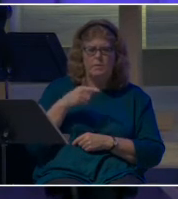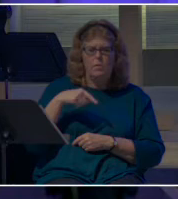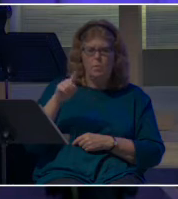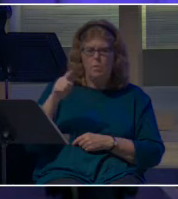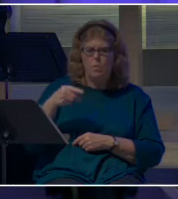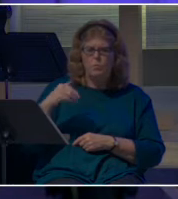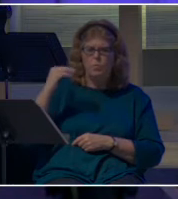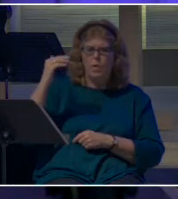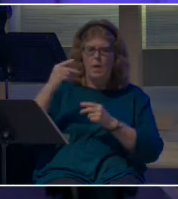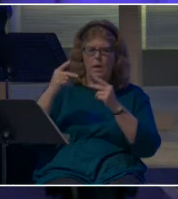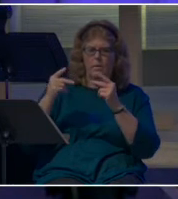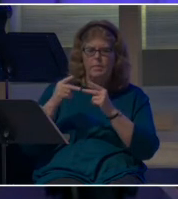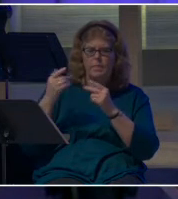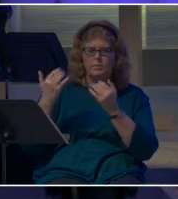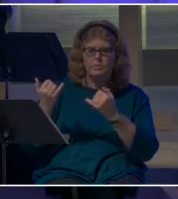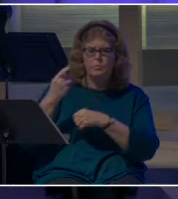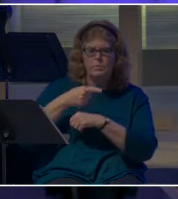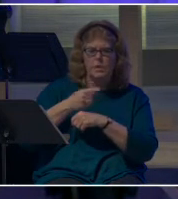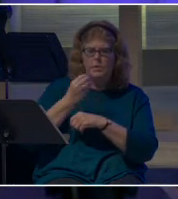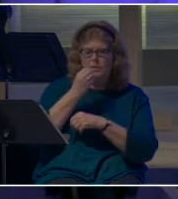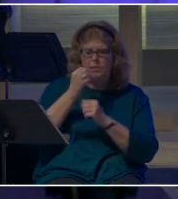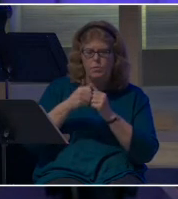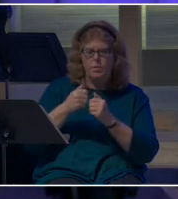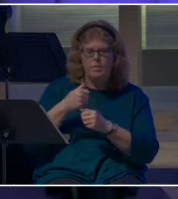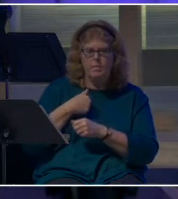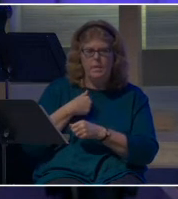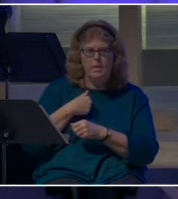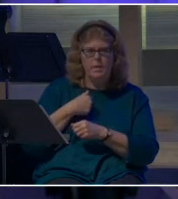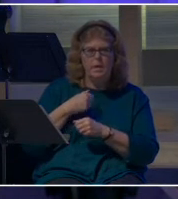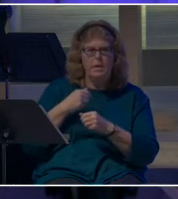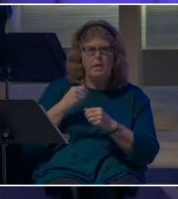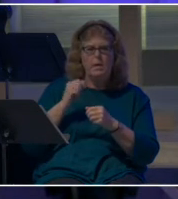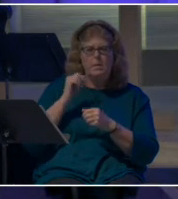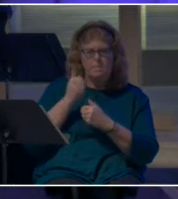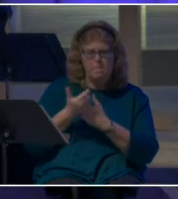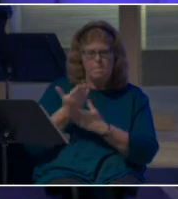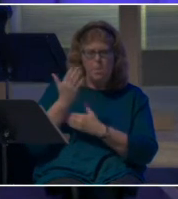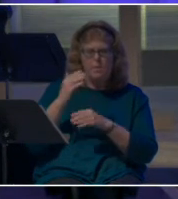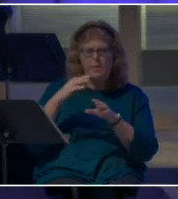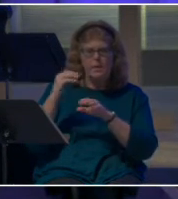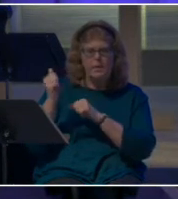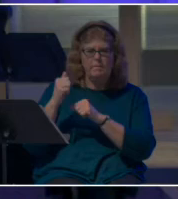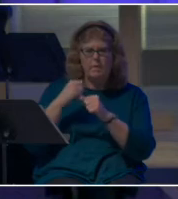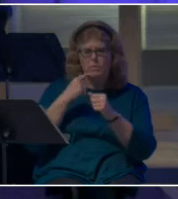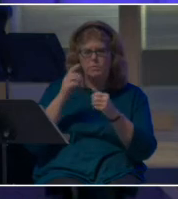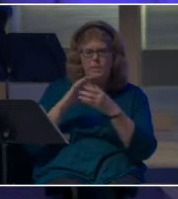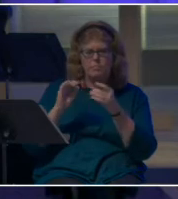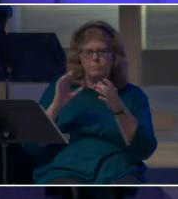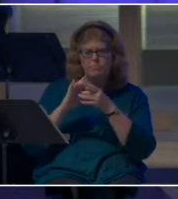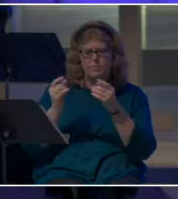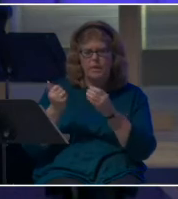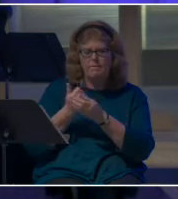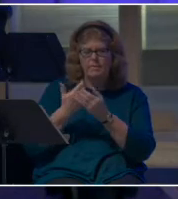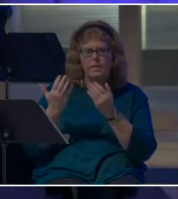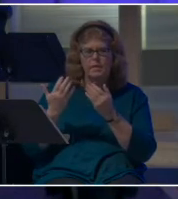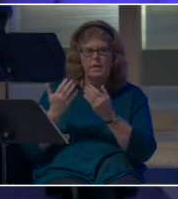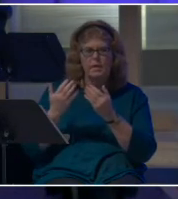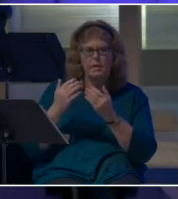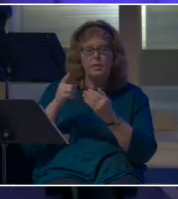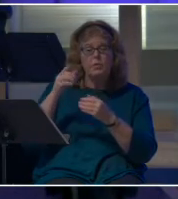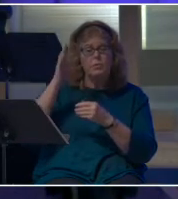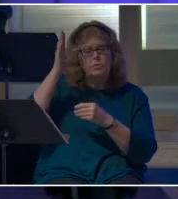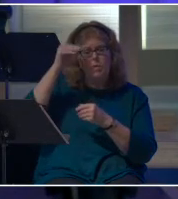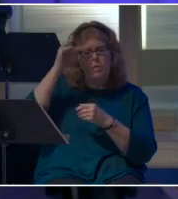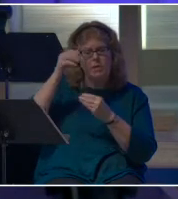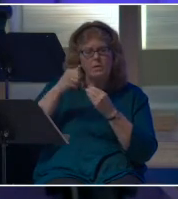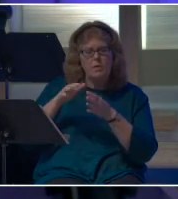high place, for you today you shall eat with me. And in the morning I will let you go and tell you all that is on your mind. As for your donkeys that